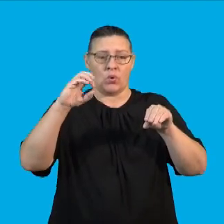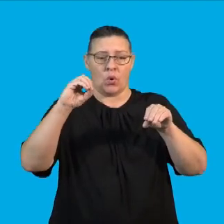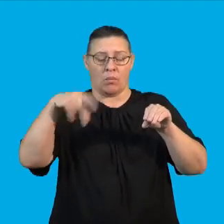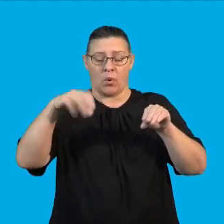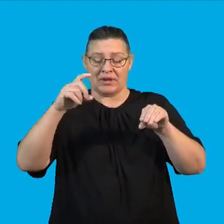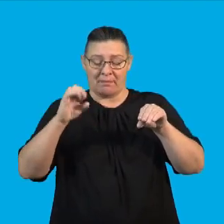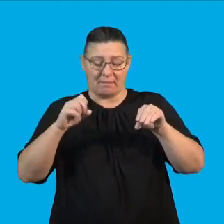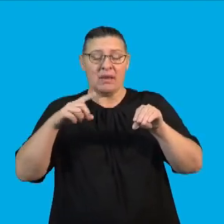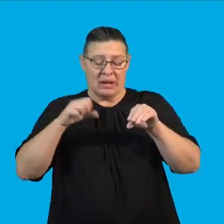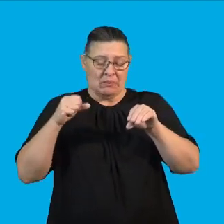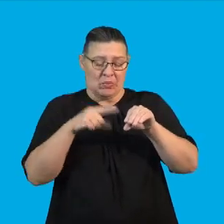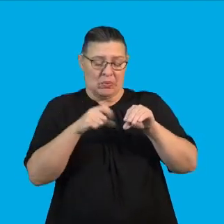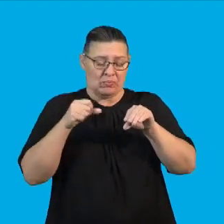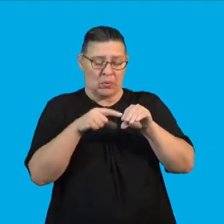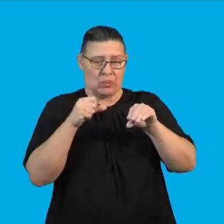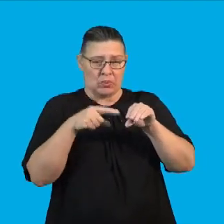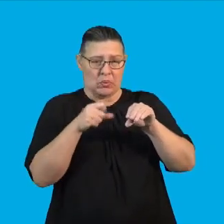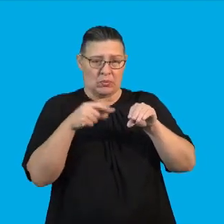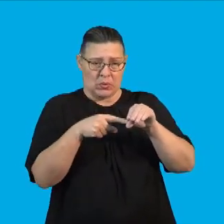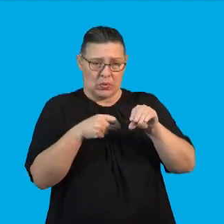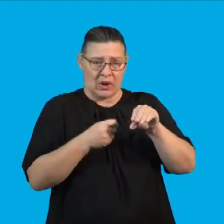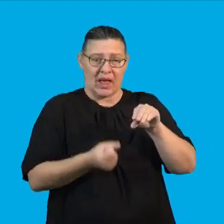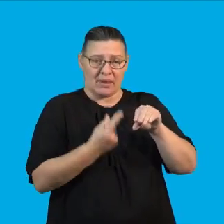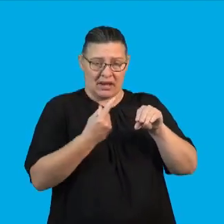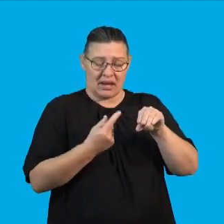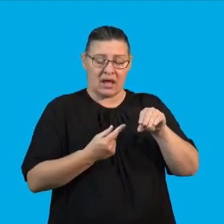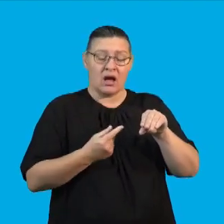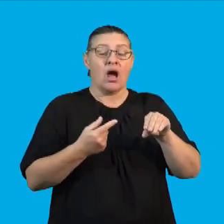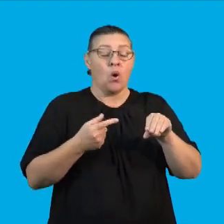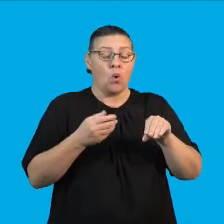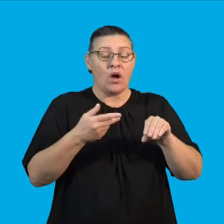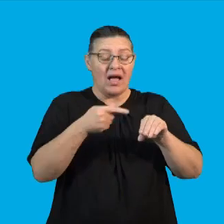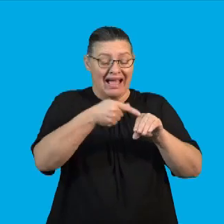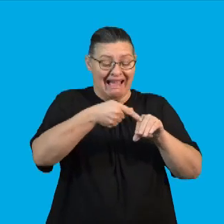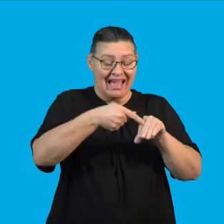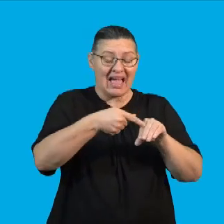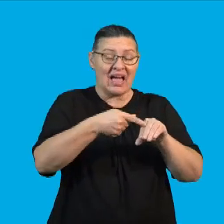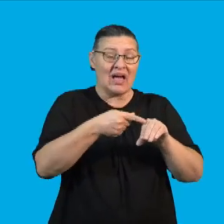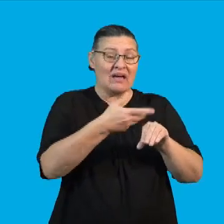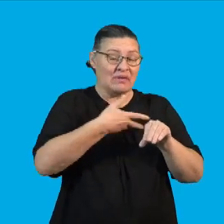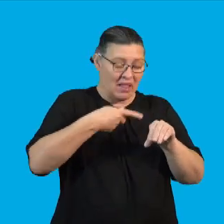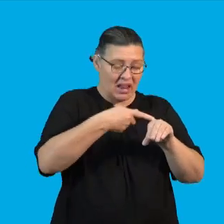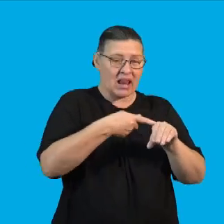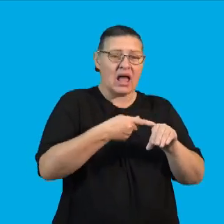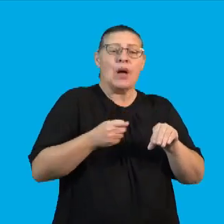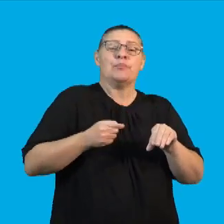gonopodium. This process takes place several times, and the female stores some of the extra